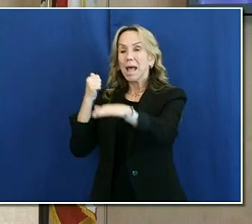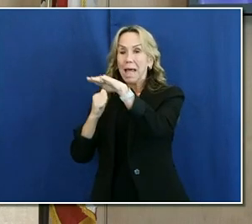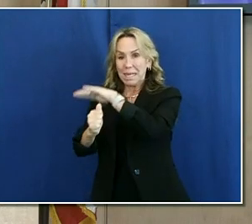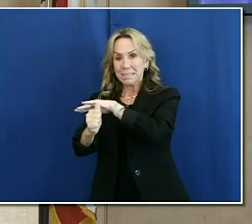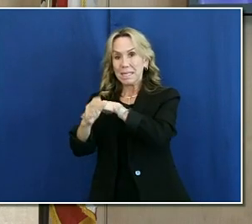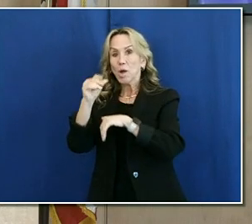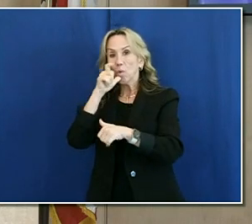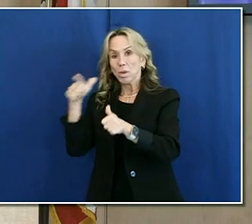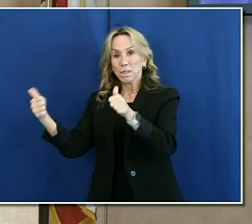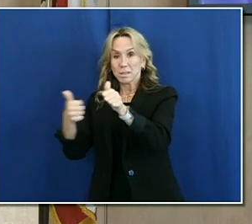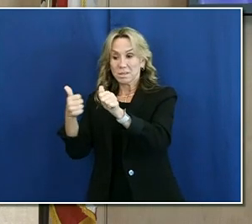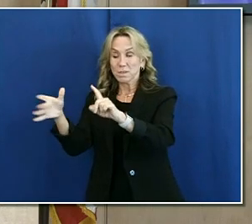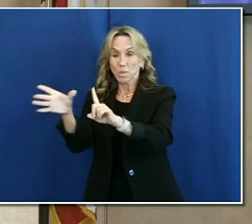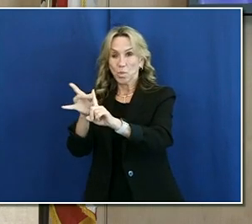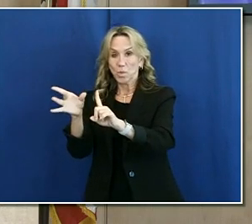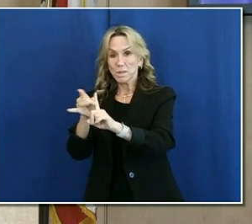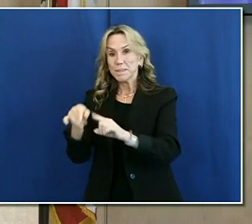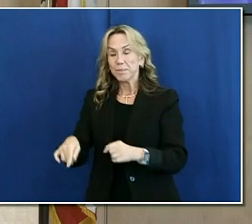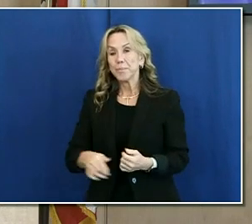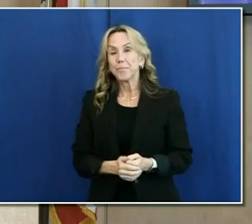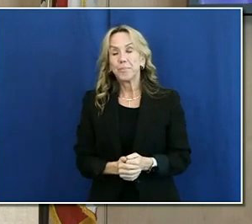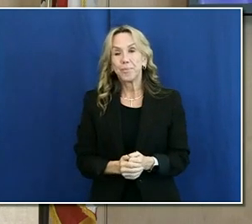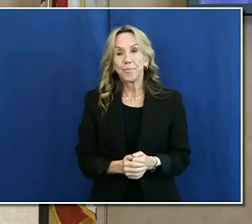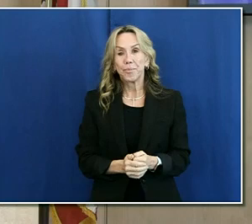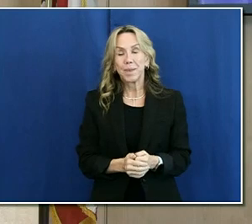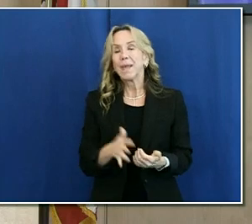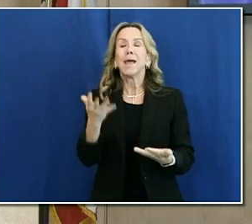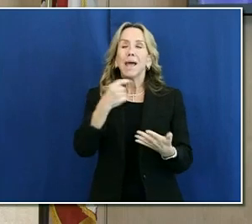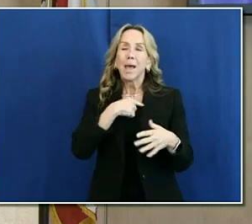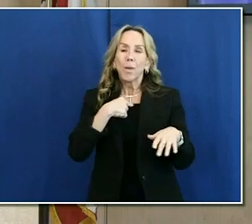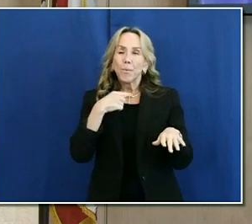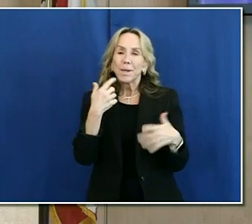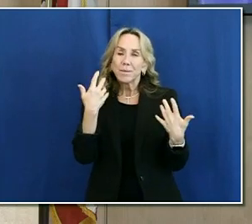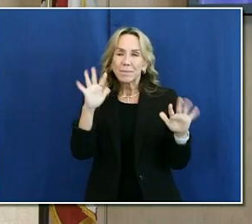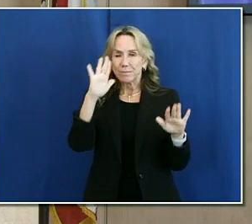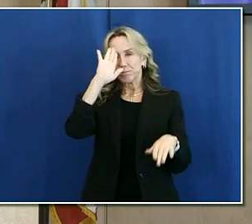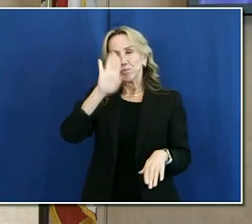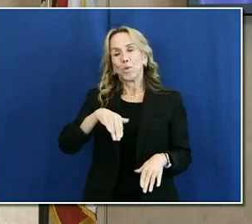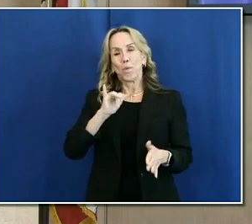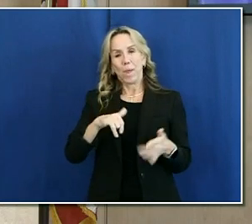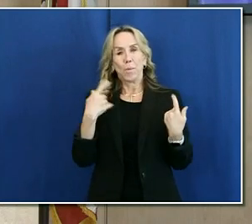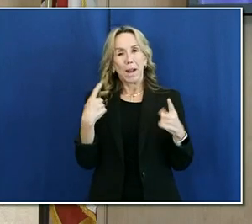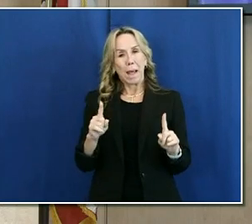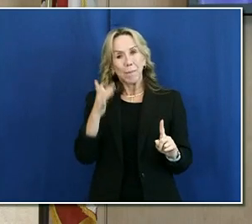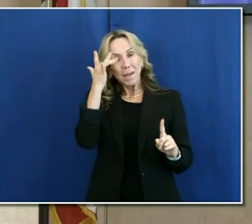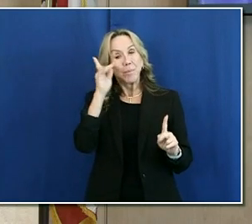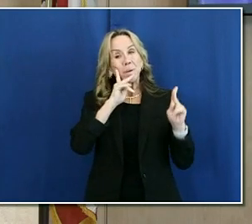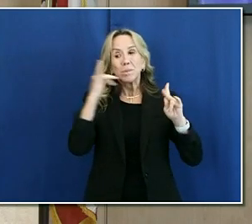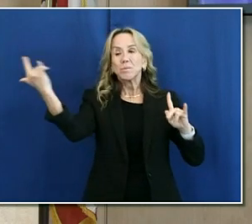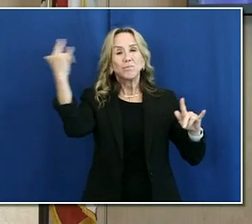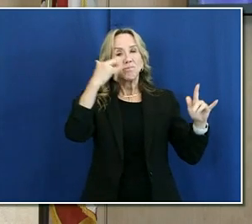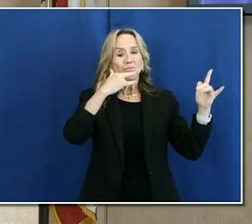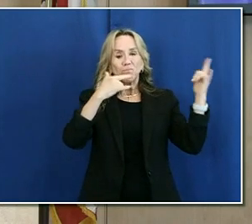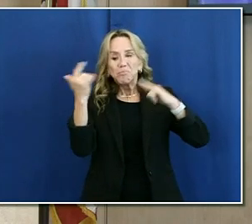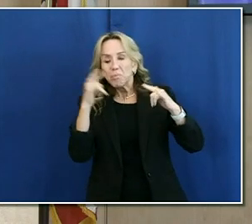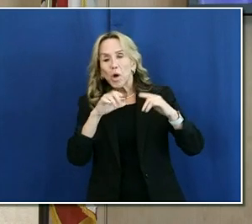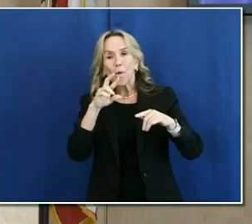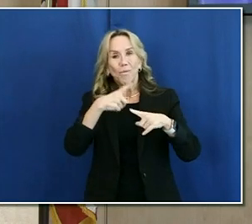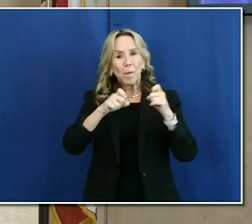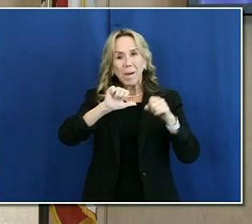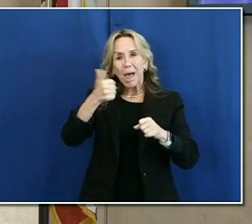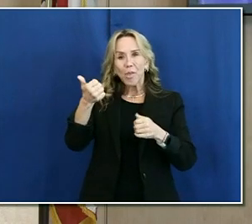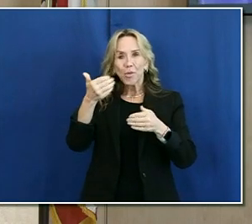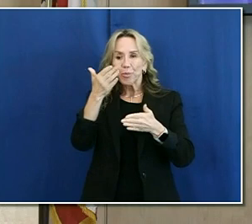quarantined. Frankly, this is something that we expected. That is, when people are coming from many parts of the county and